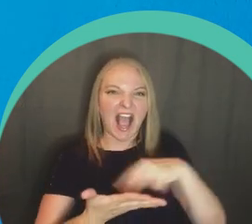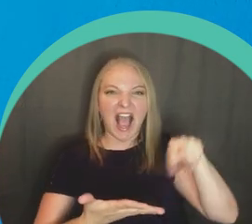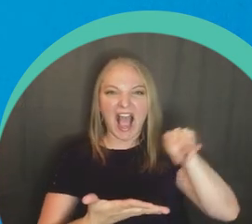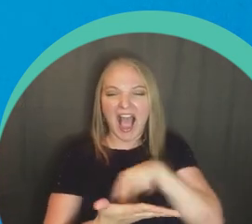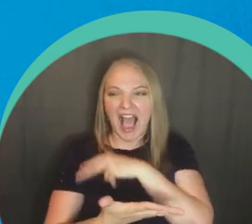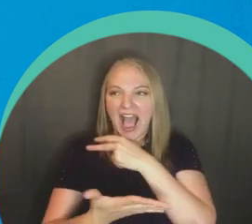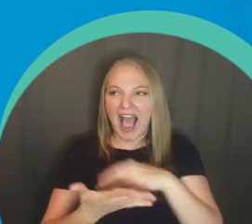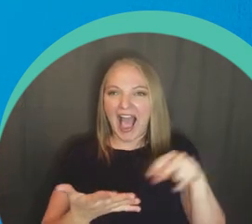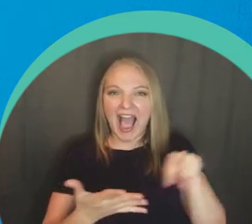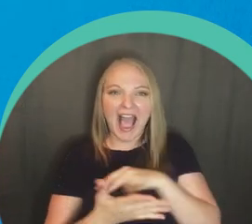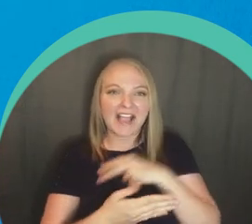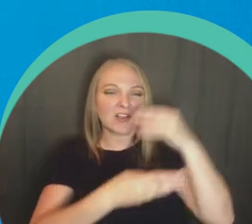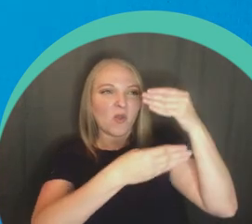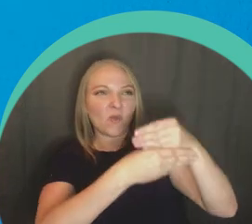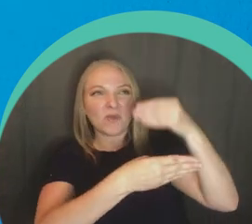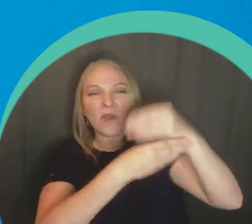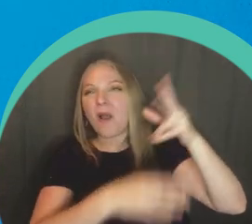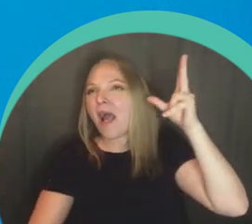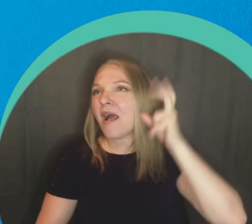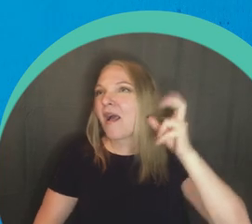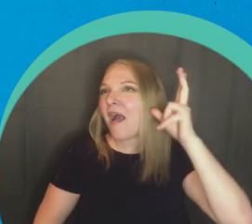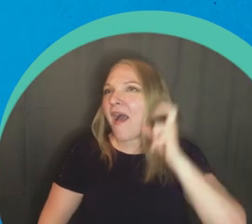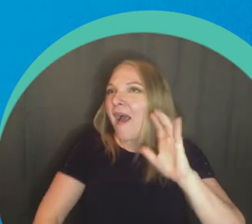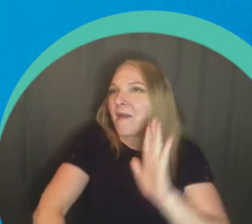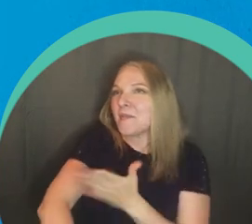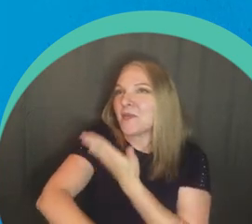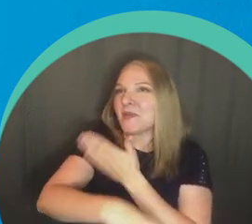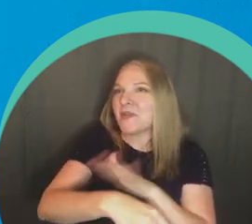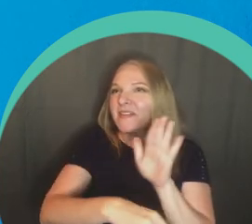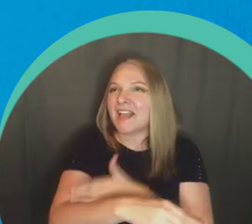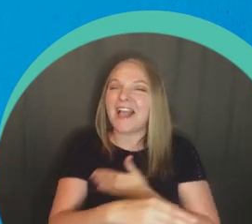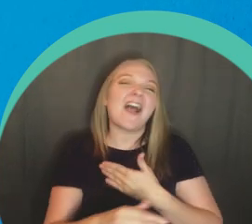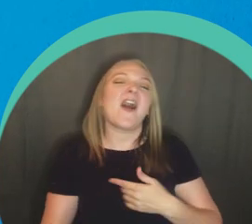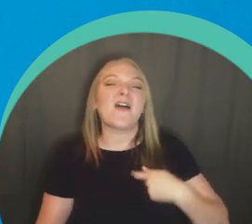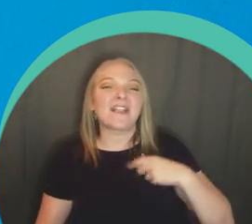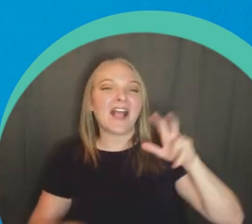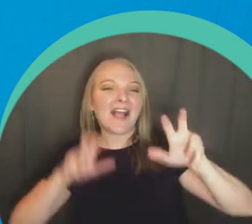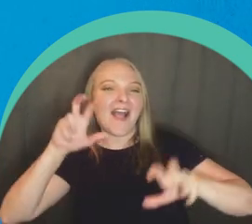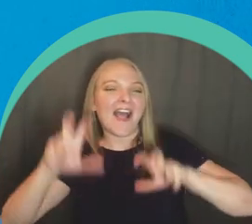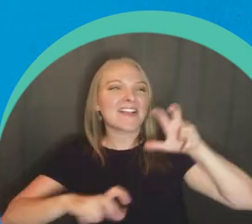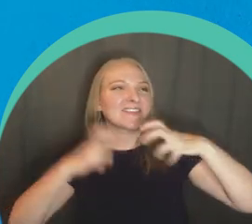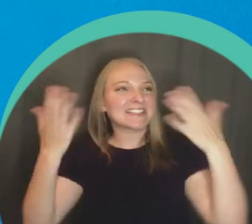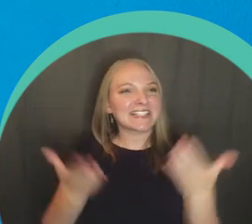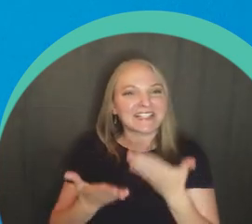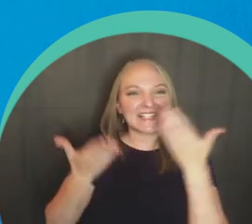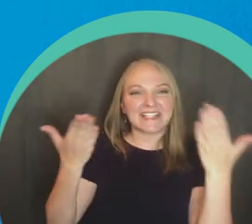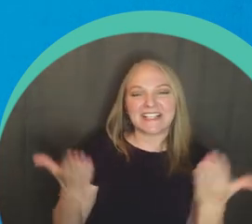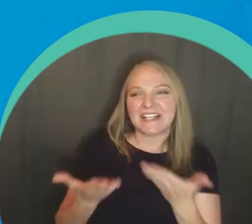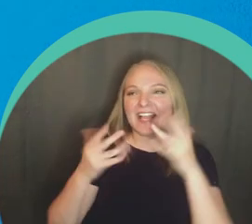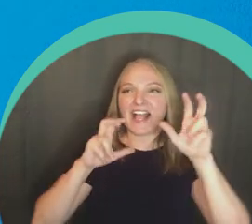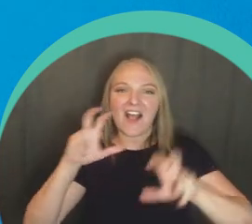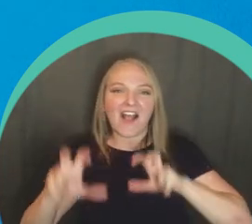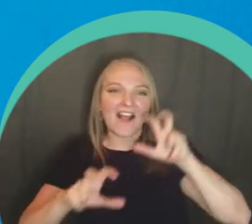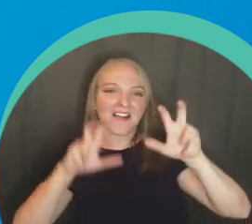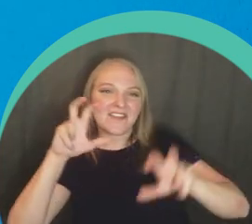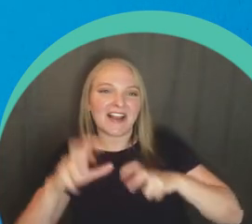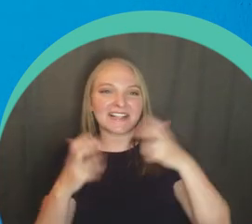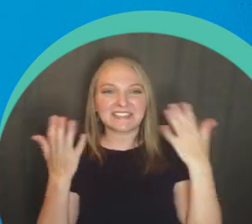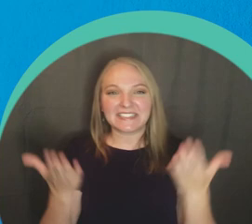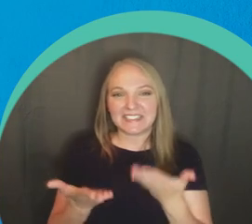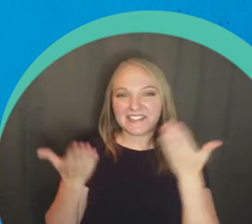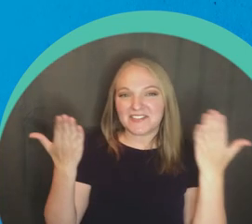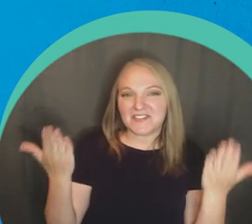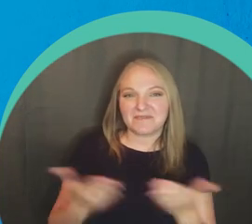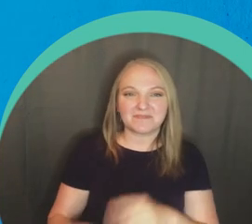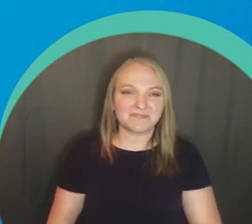sing, "Carnival is here! Carnival is here! Carnival is here!